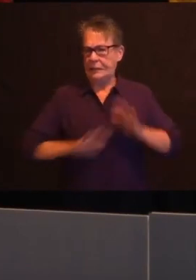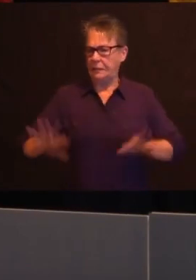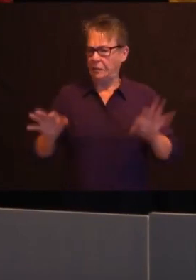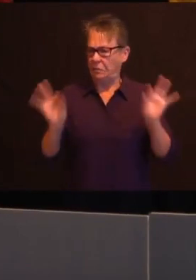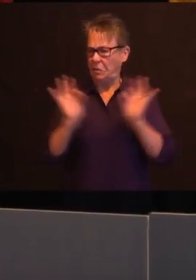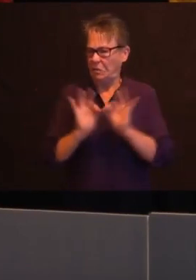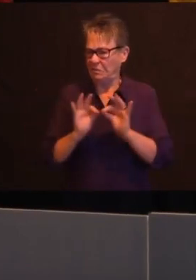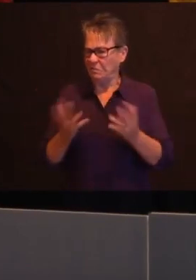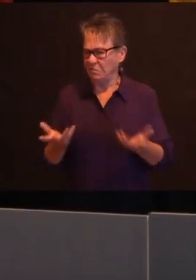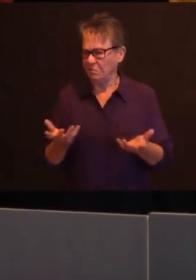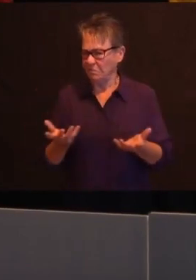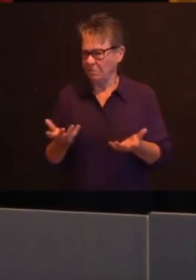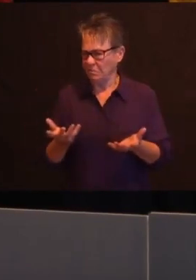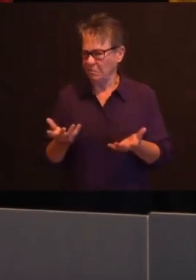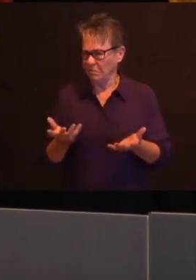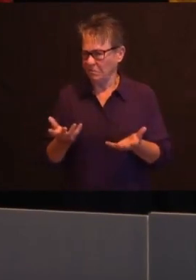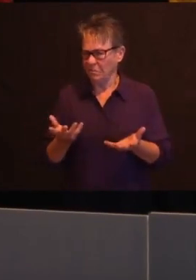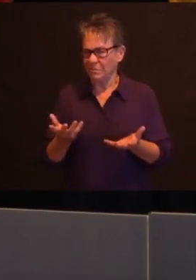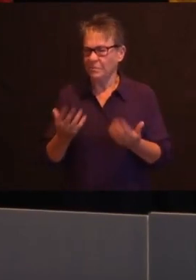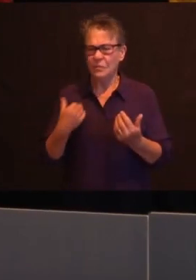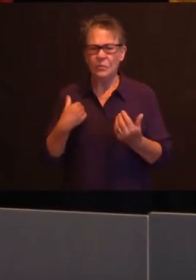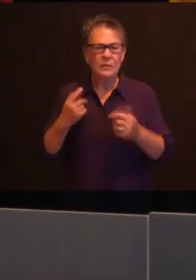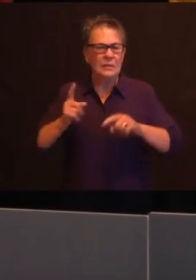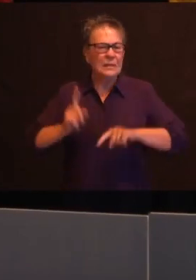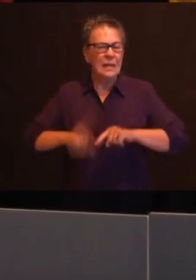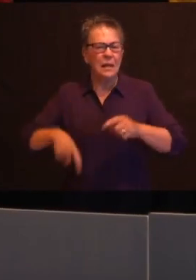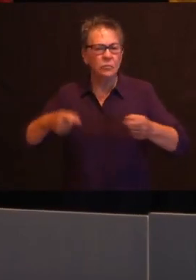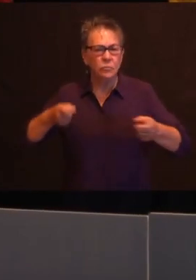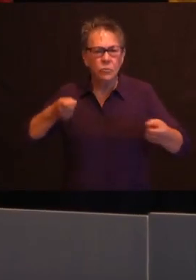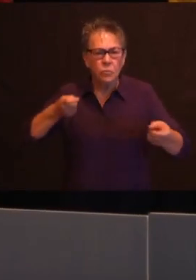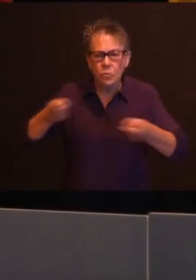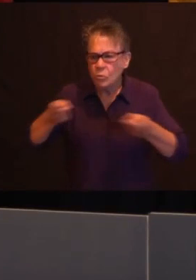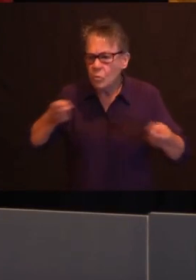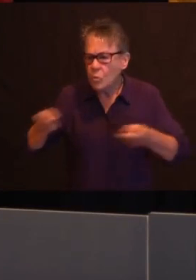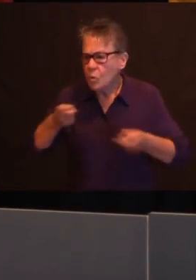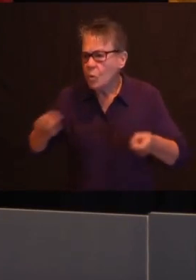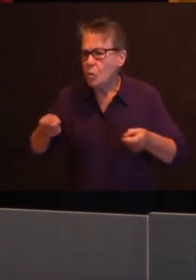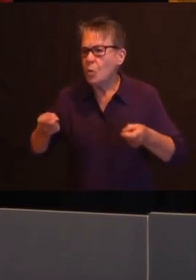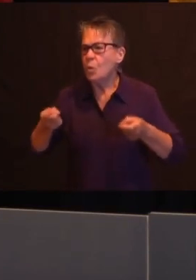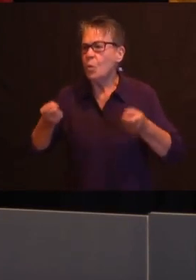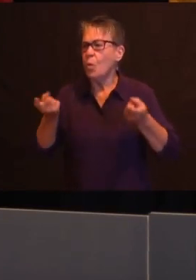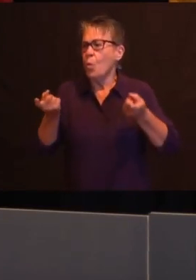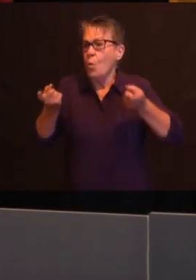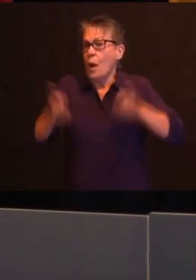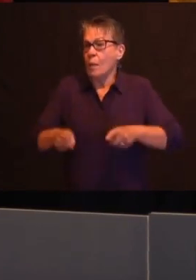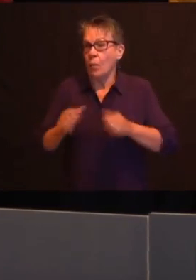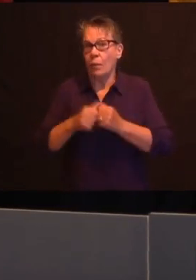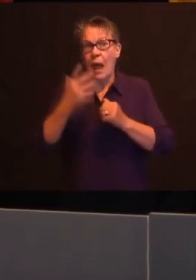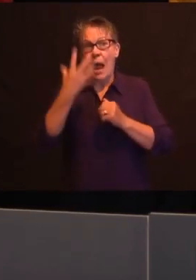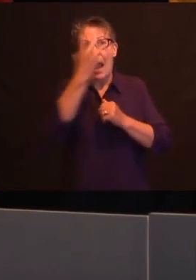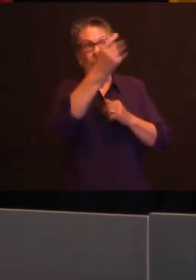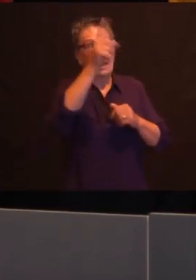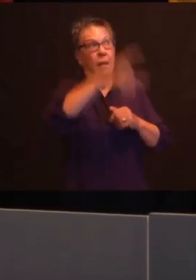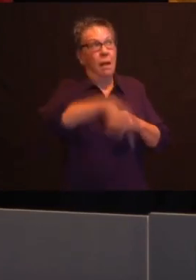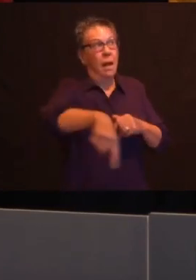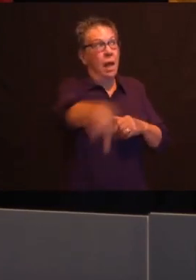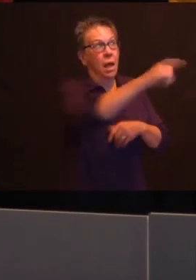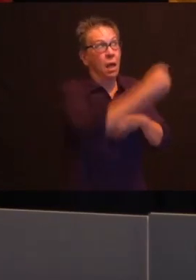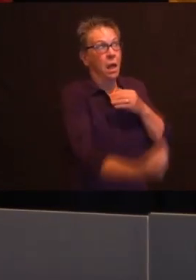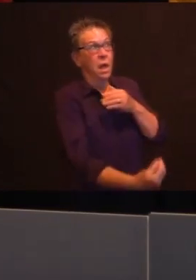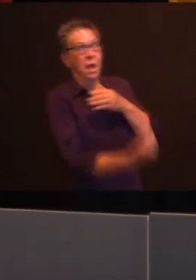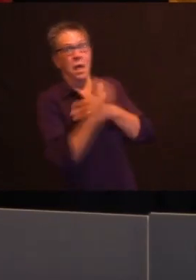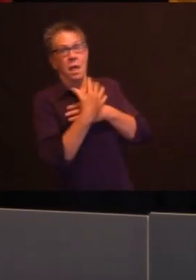really control necessarily what might be coming in that we can't predict is going on. But at the same time, there are a lot of things that are within our control that